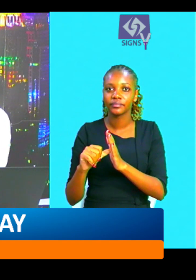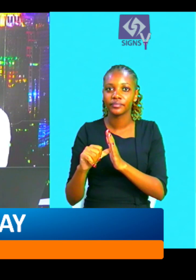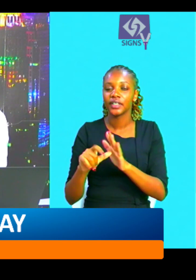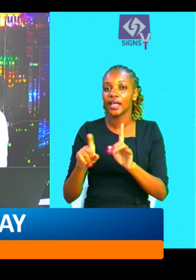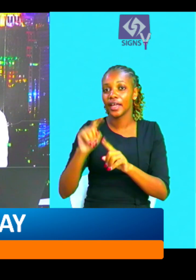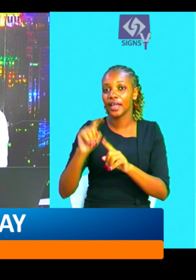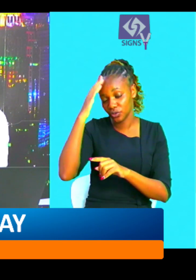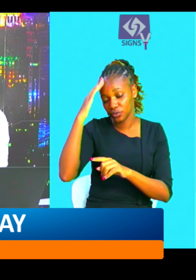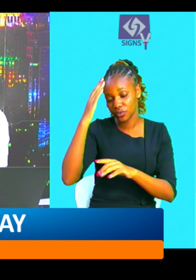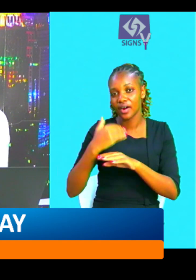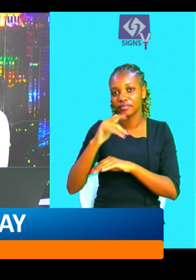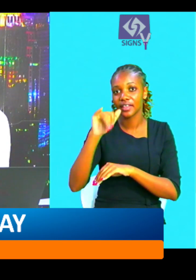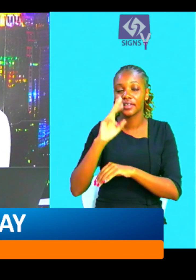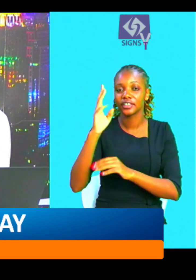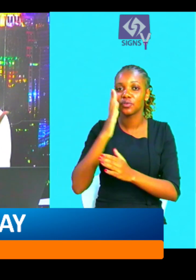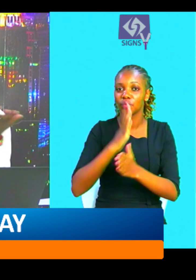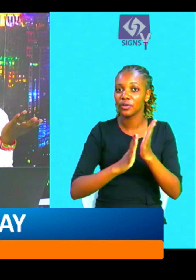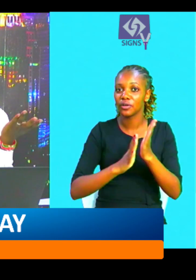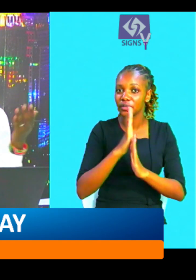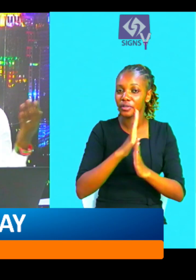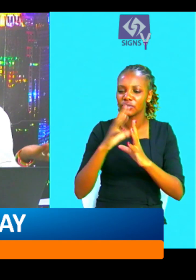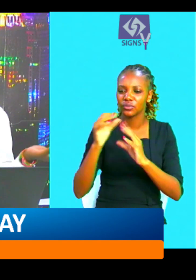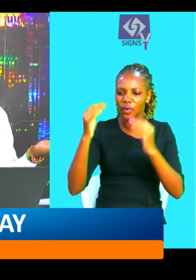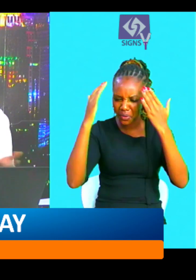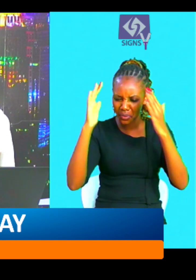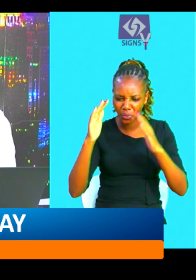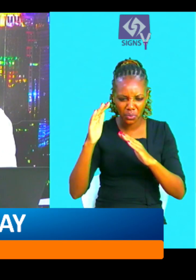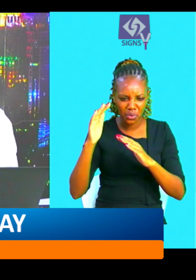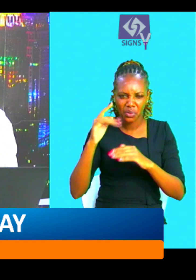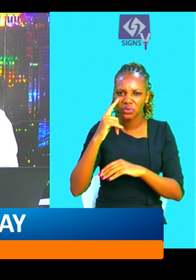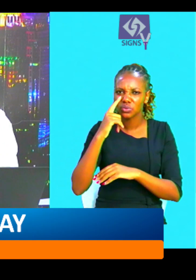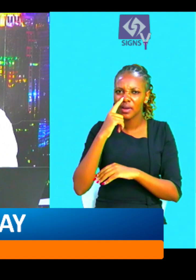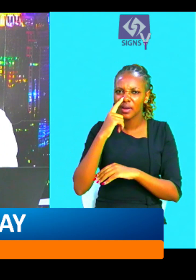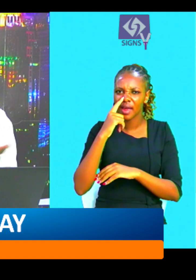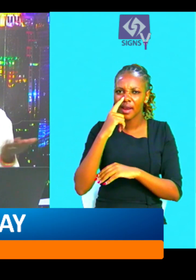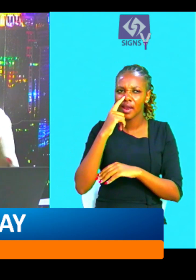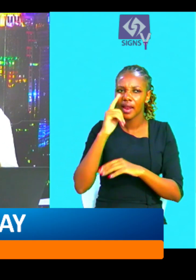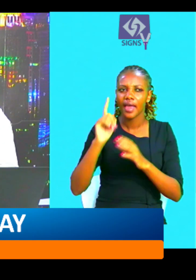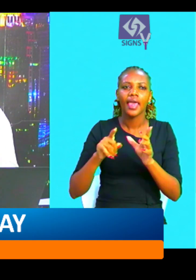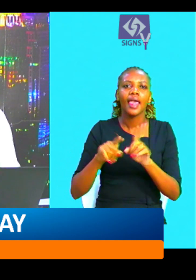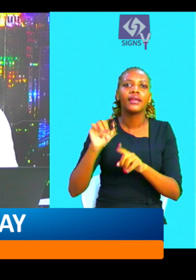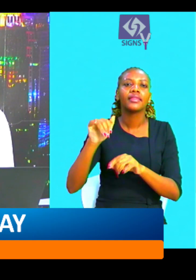give him work. And a lot of work, if possible, ya nje.